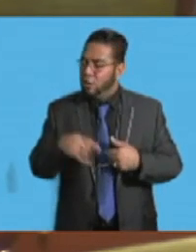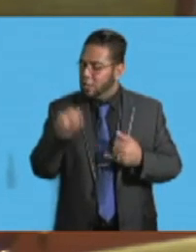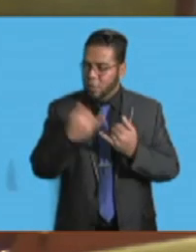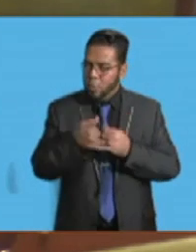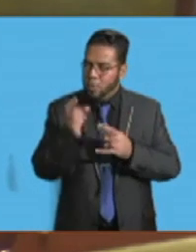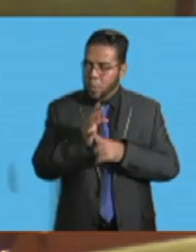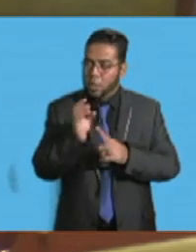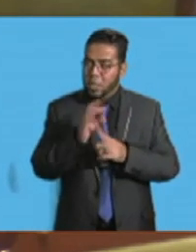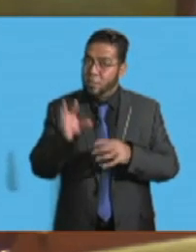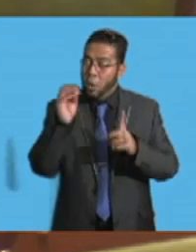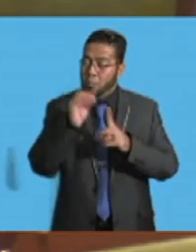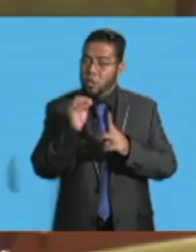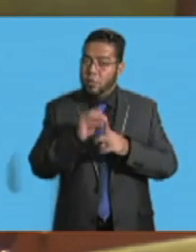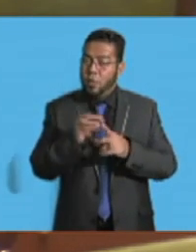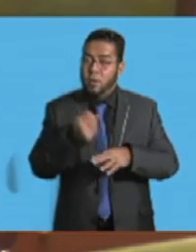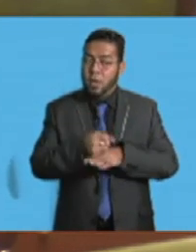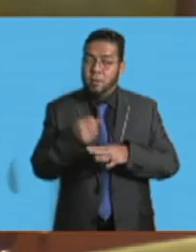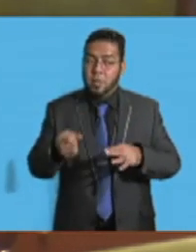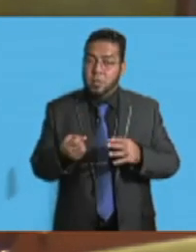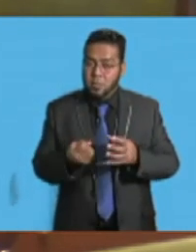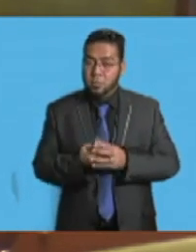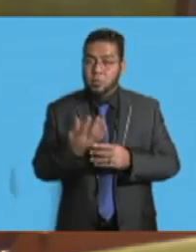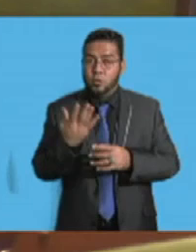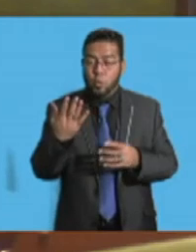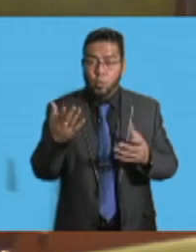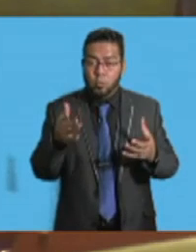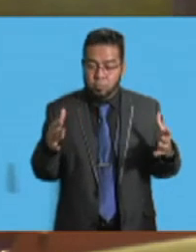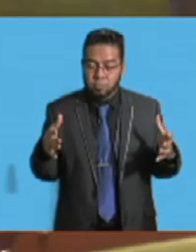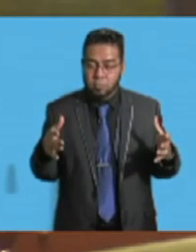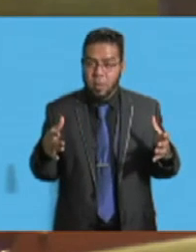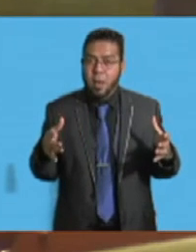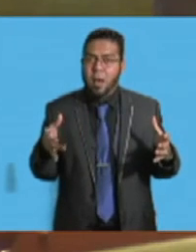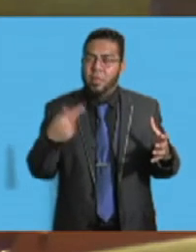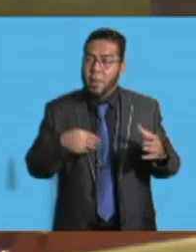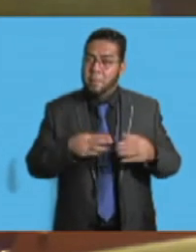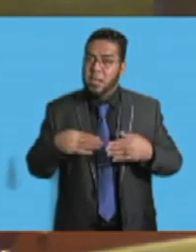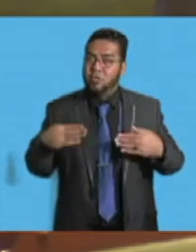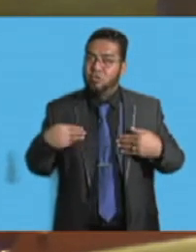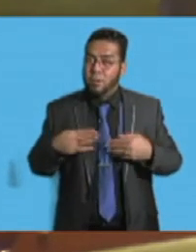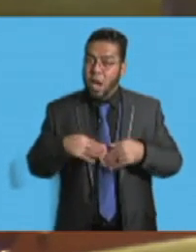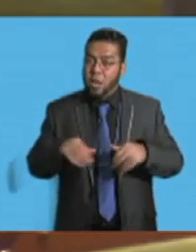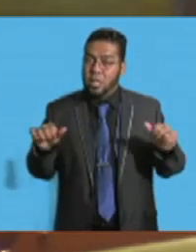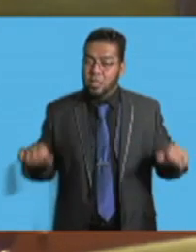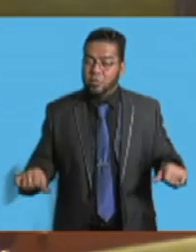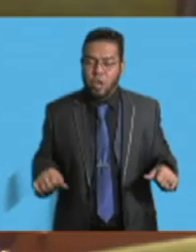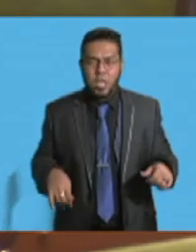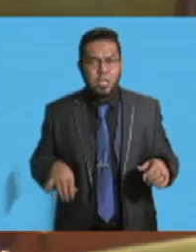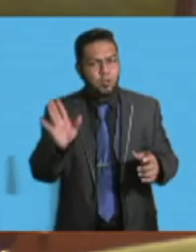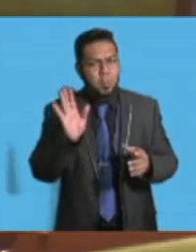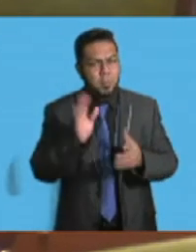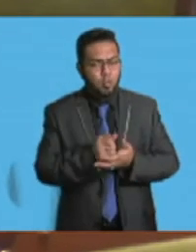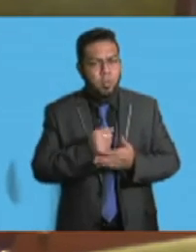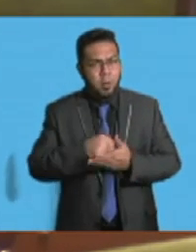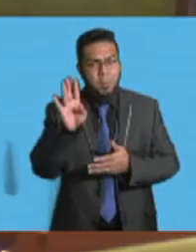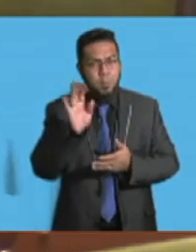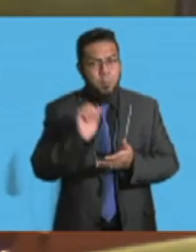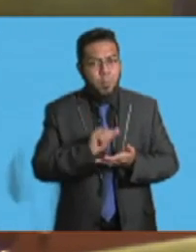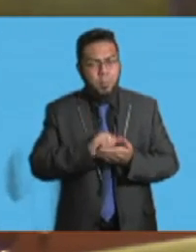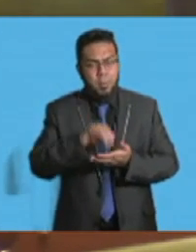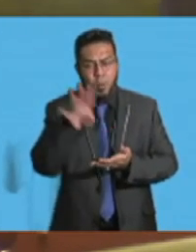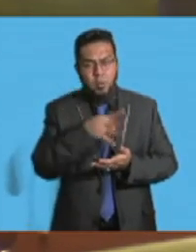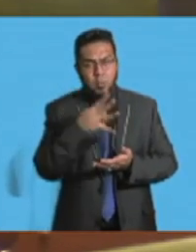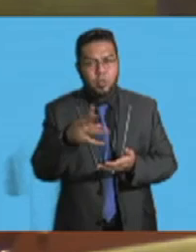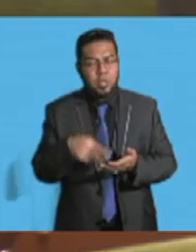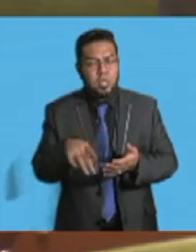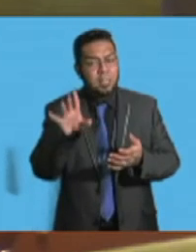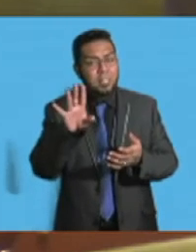if the objective of government to grow the sector is achieved. The Ministry of Agriculture will ensure that proper monitoring and evaluation systems are in